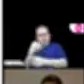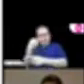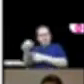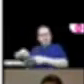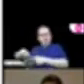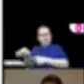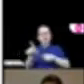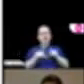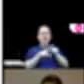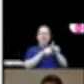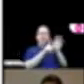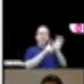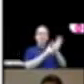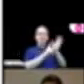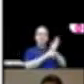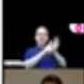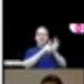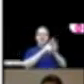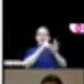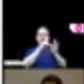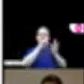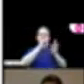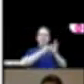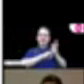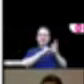LISC, right now people are in the system who are